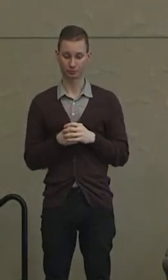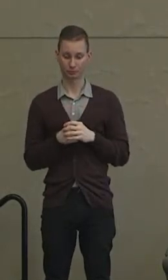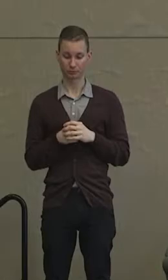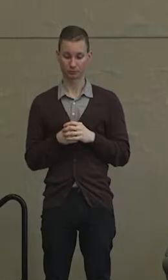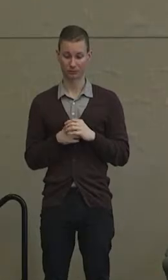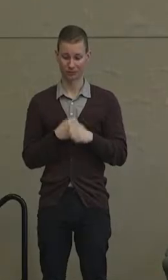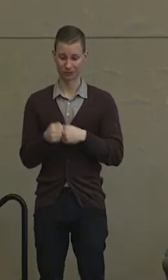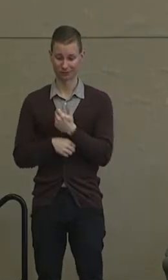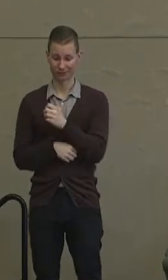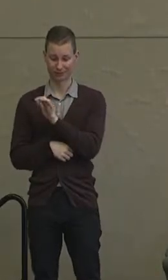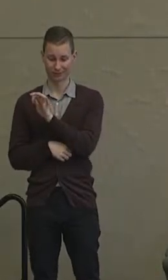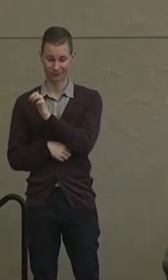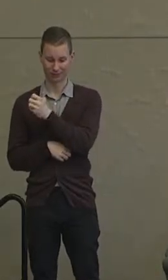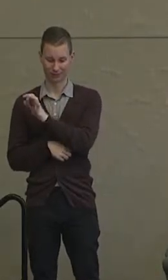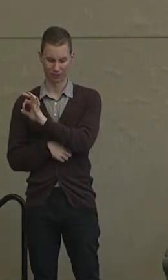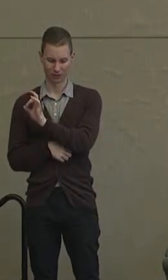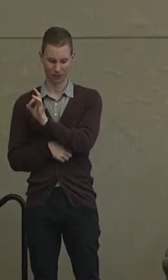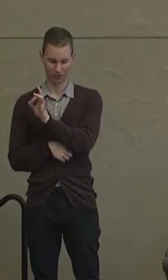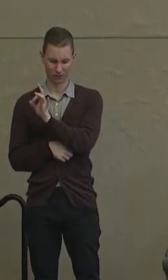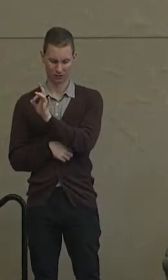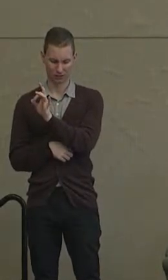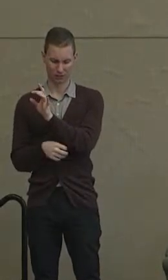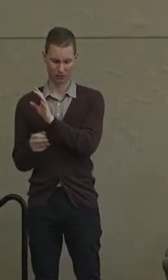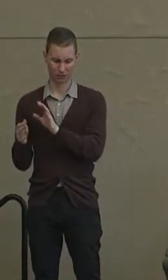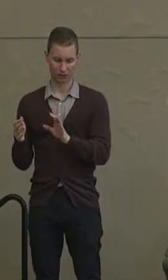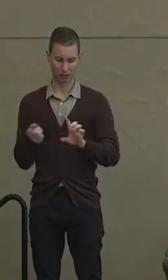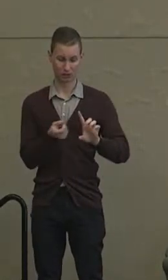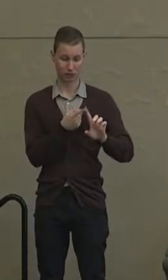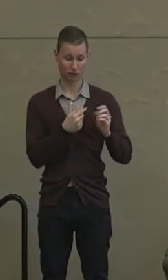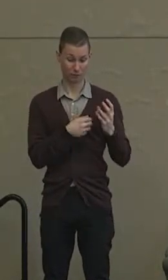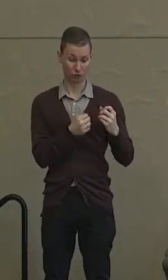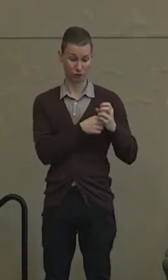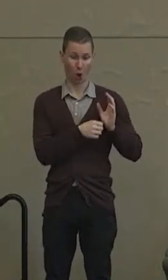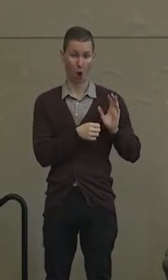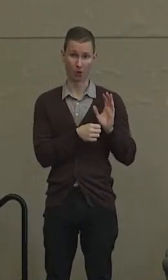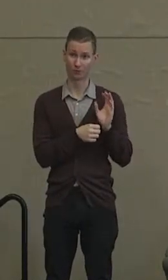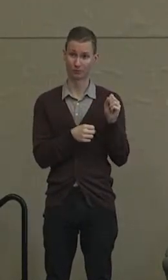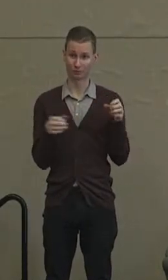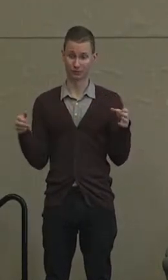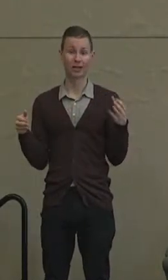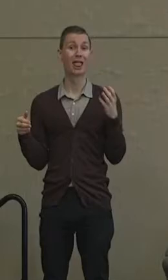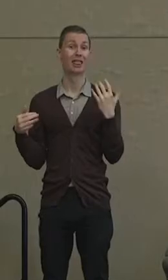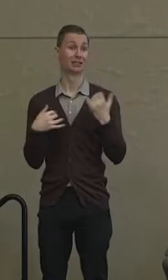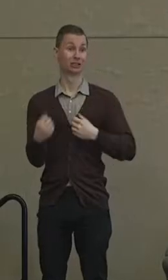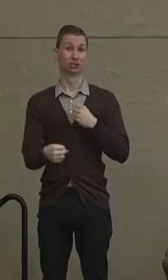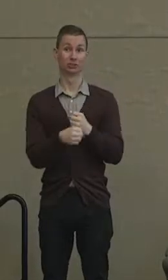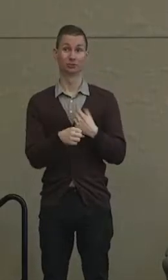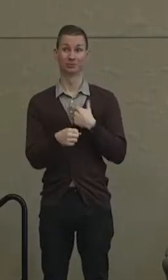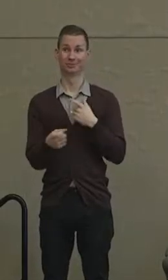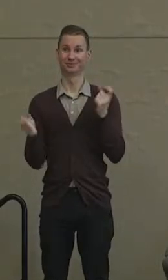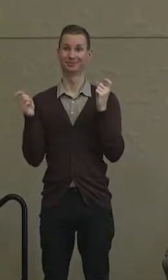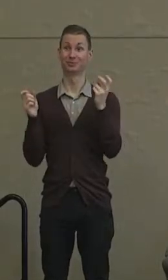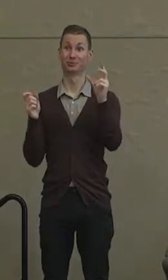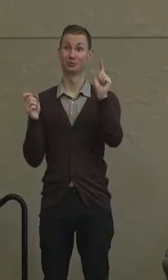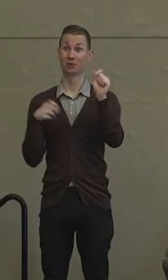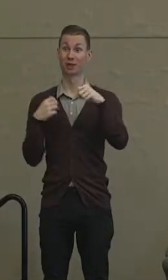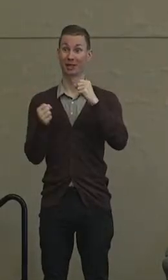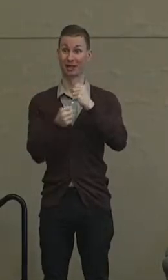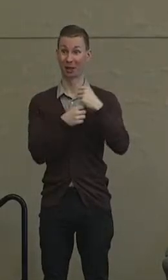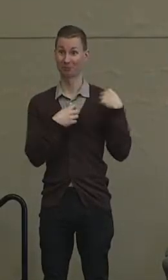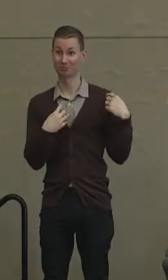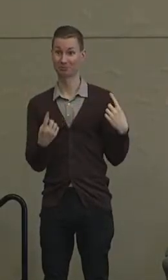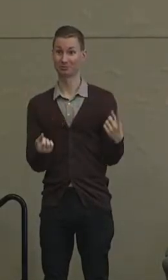from 98, and we could say to a couple years ago even. And this year, we celebrate our 20th year